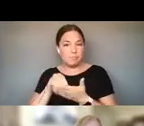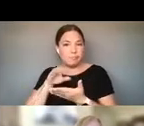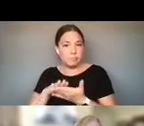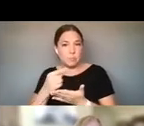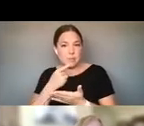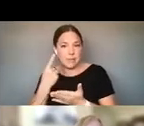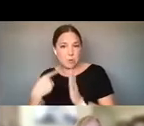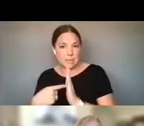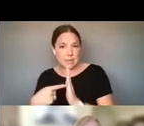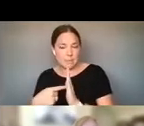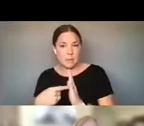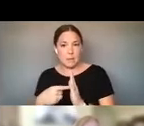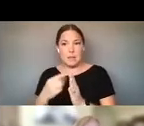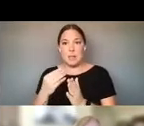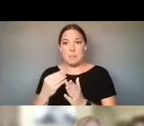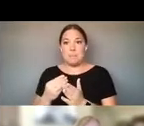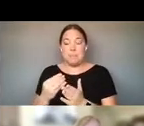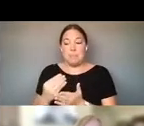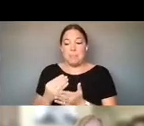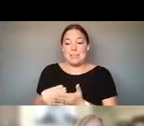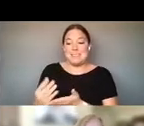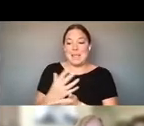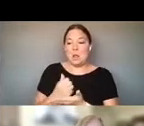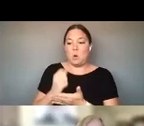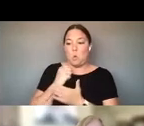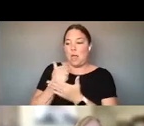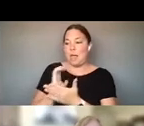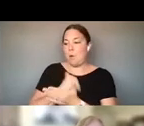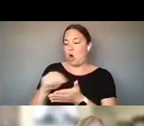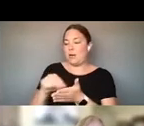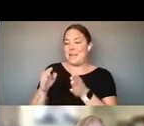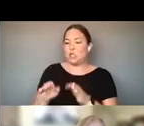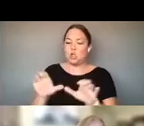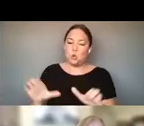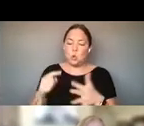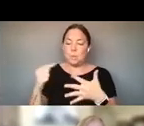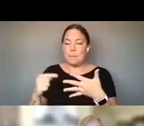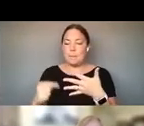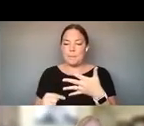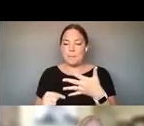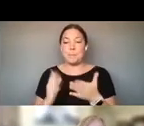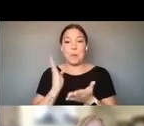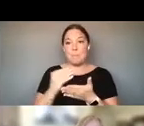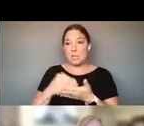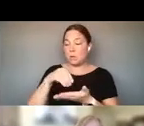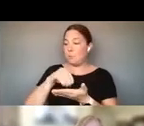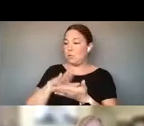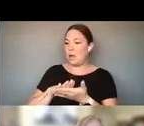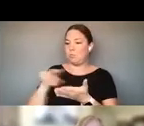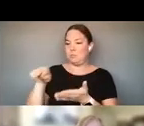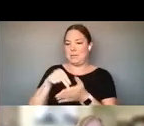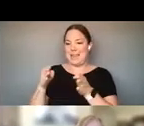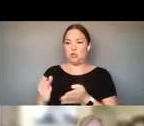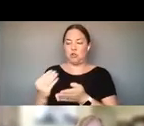these salaries will help our dancers do X, Y, and Z. And on the budget, I would just write dancer's salary,